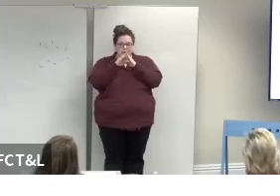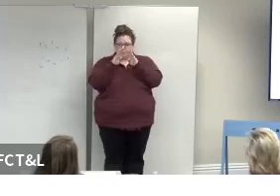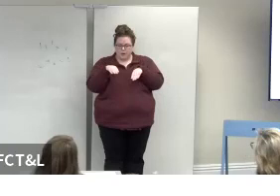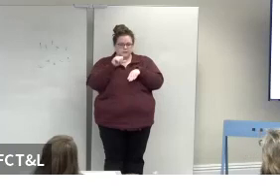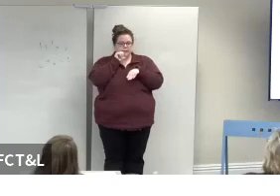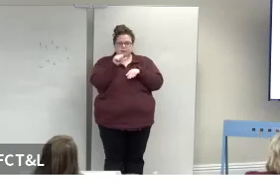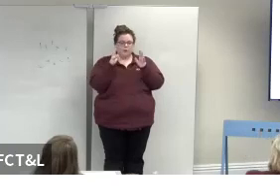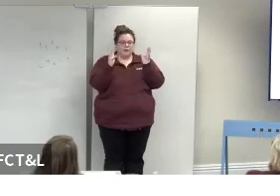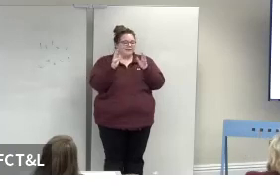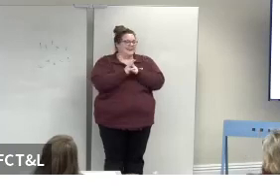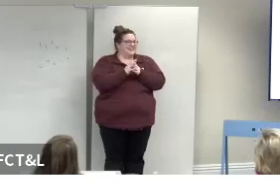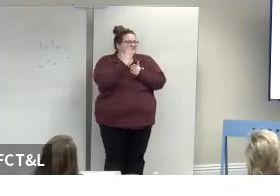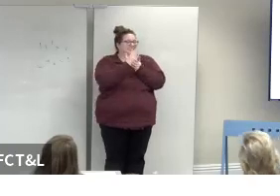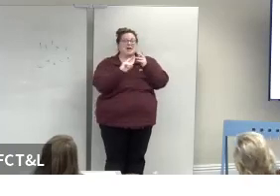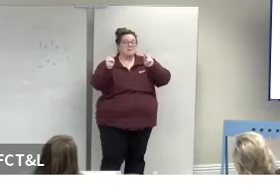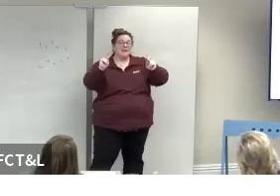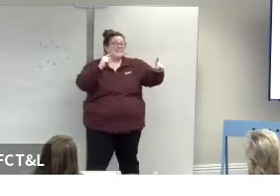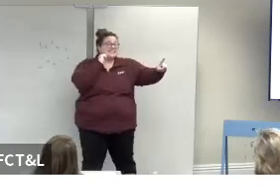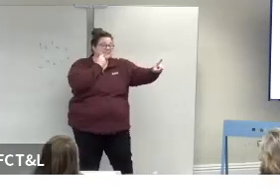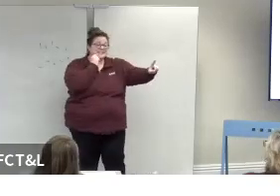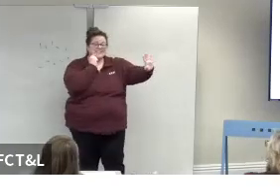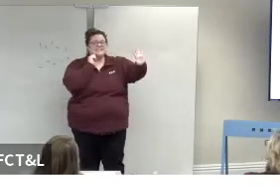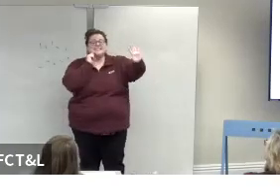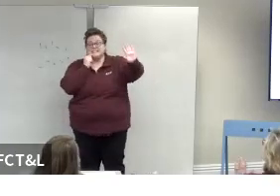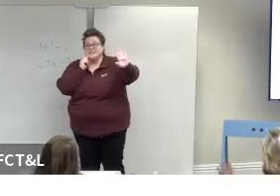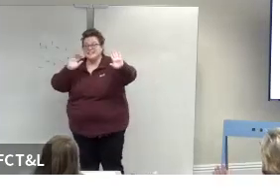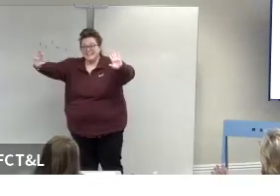up together, they don't live together, they're not family, they're not in the